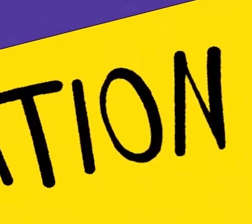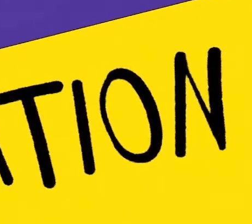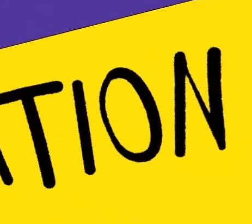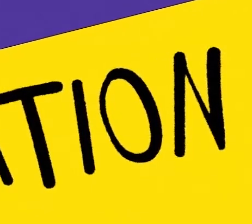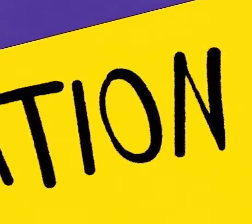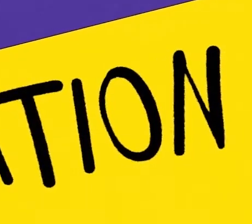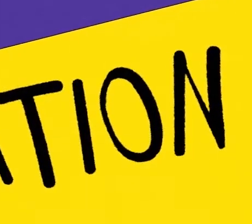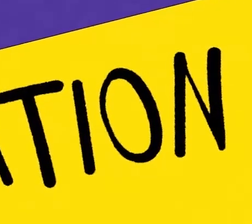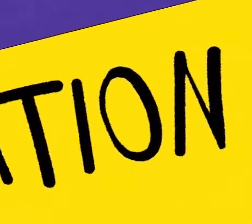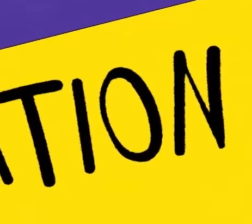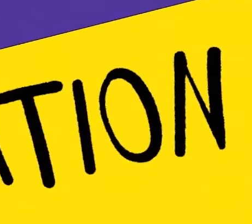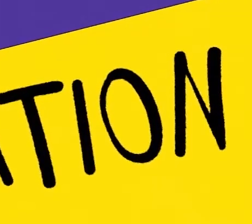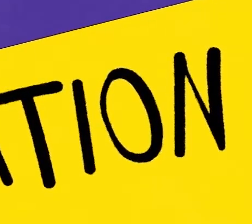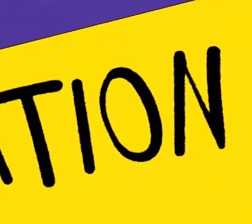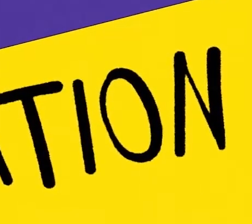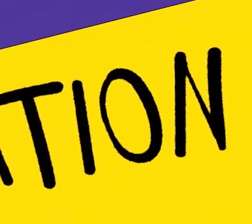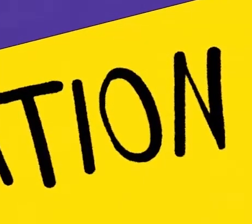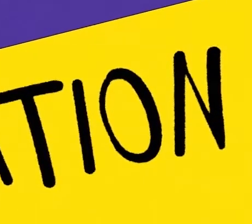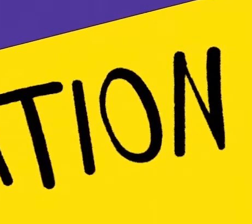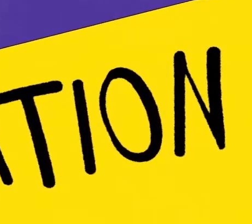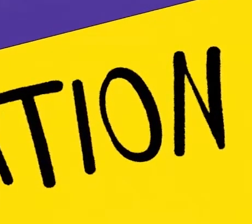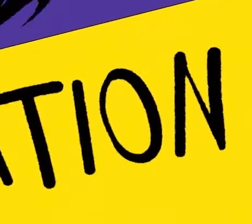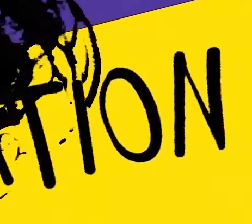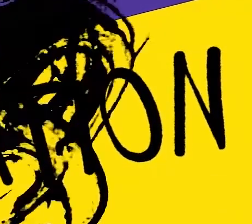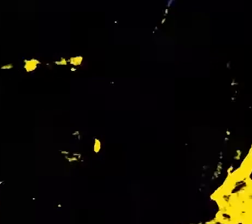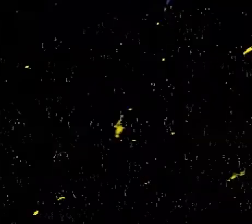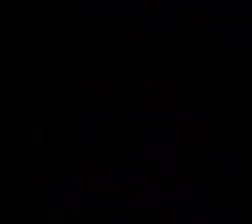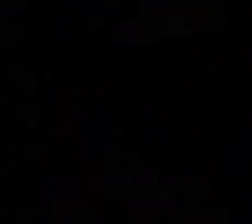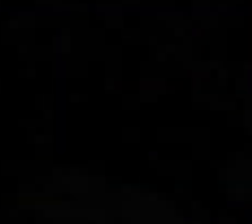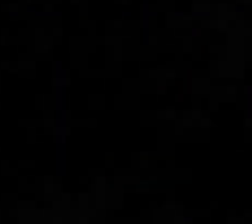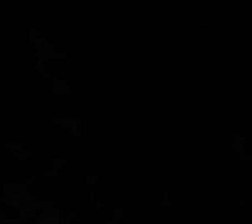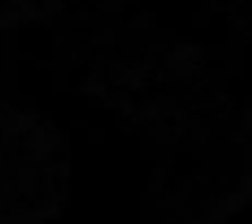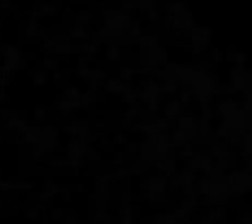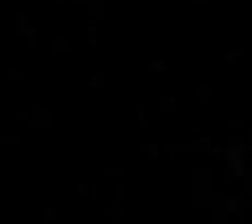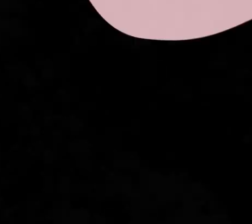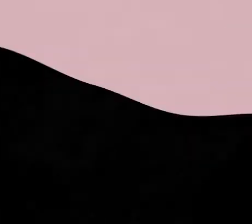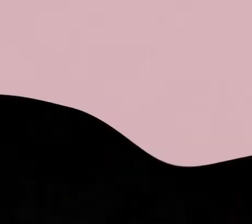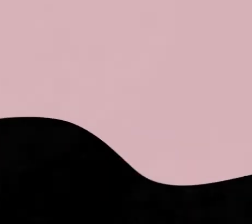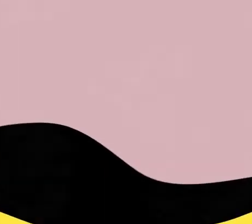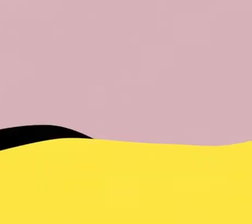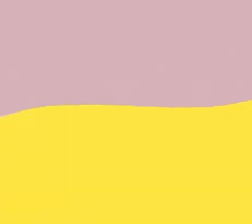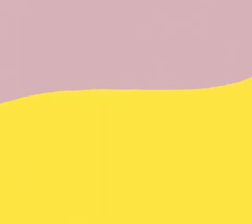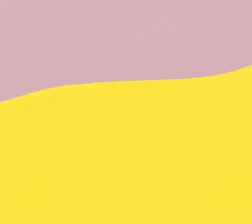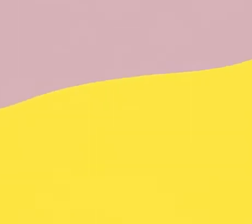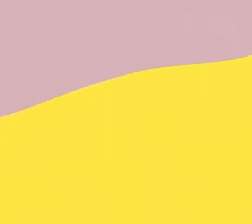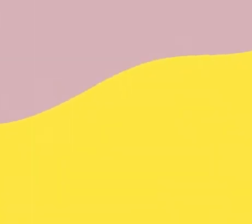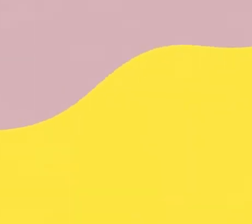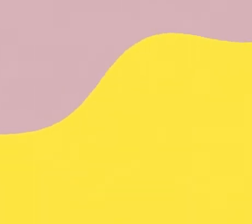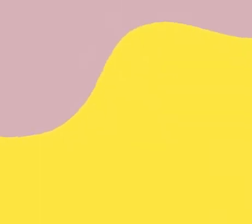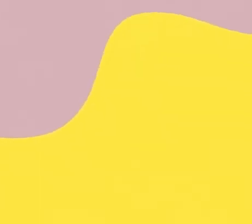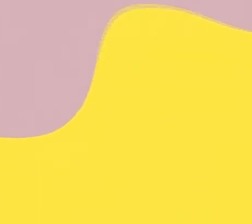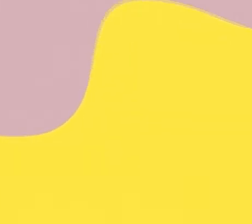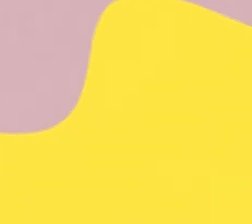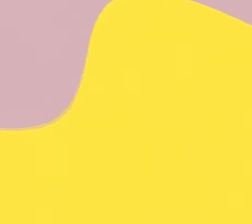and LGBTQ+ movements for liberation. It clarifies that we will only see Black liberation by centering